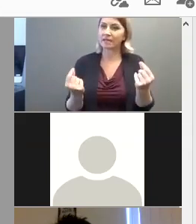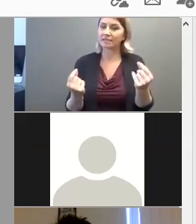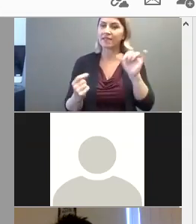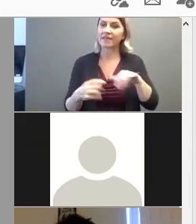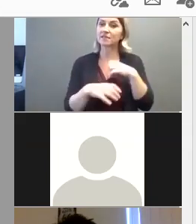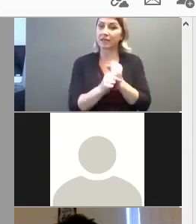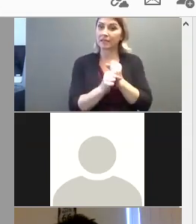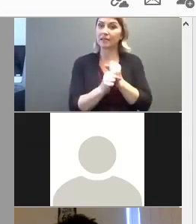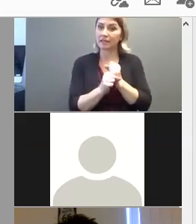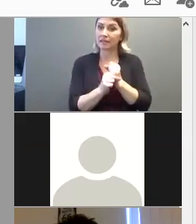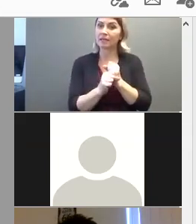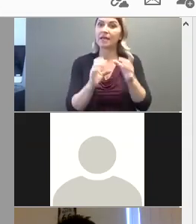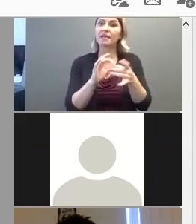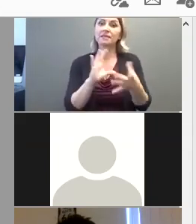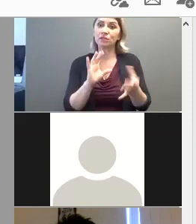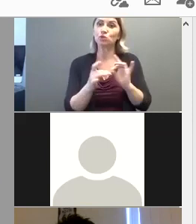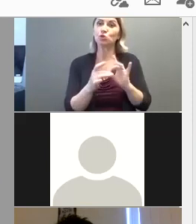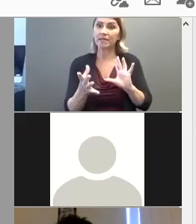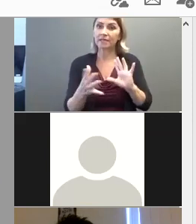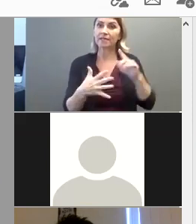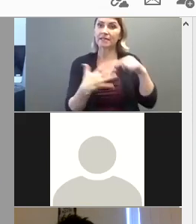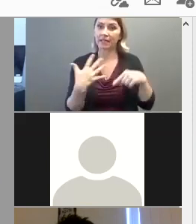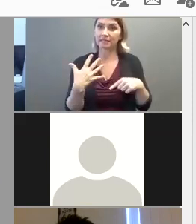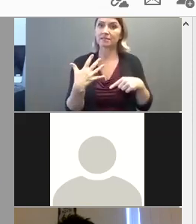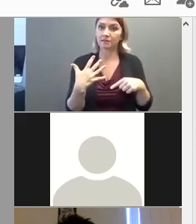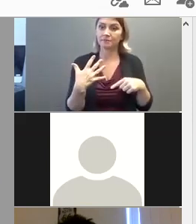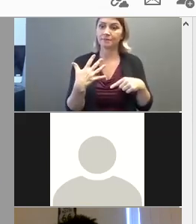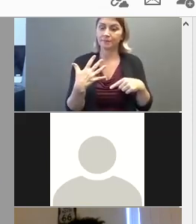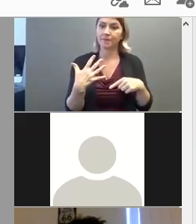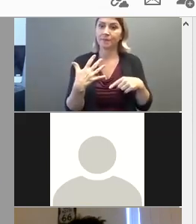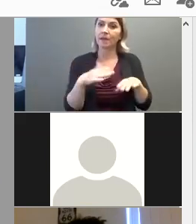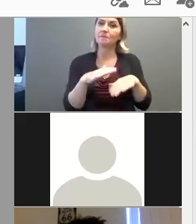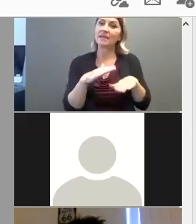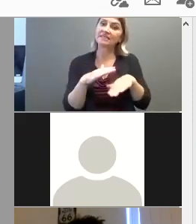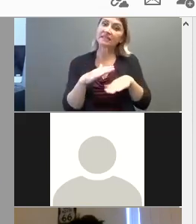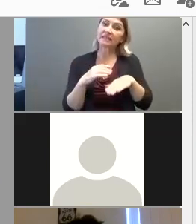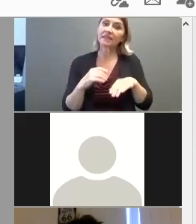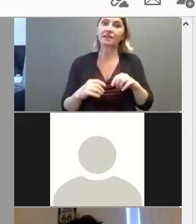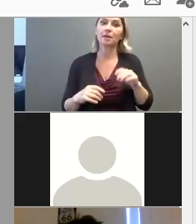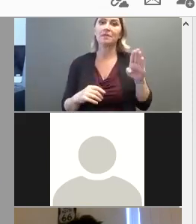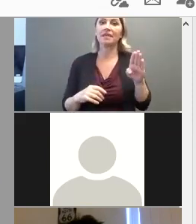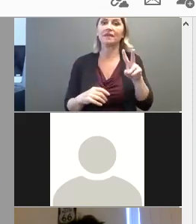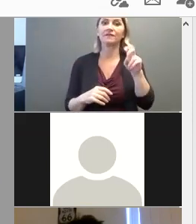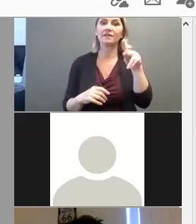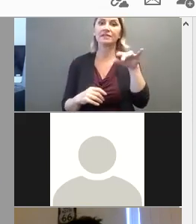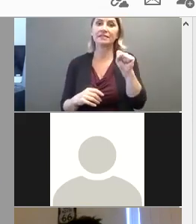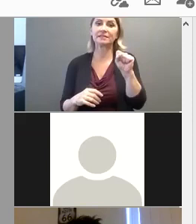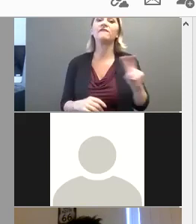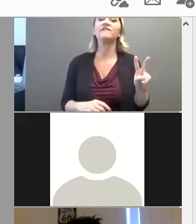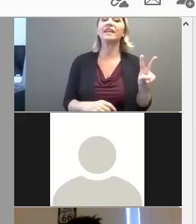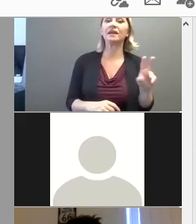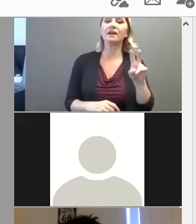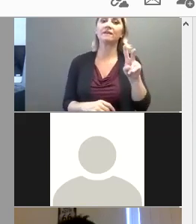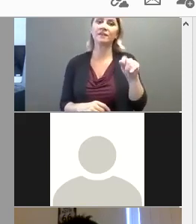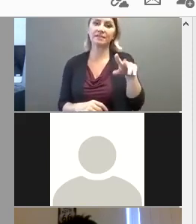creating disjoint sets. Uh, Basically, if we have V vertices, it is creating V disjoint